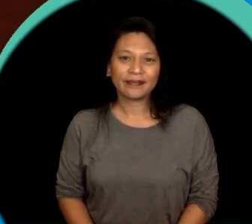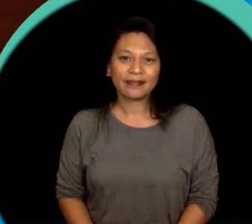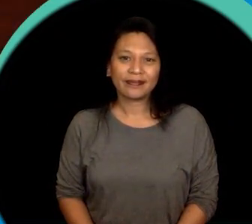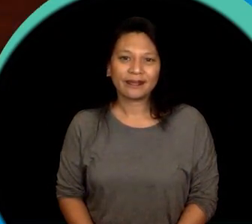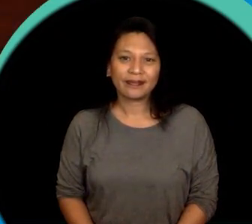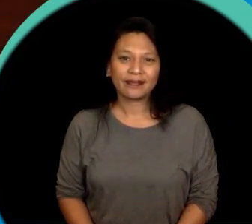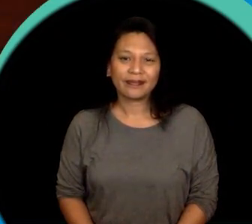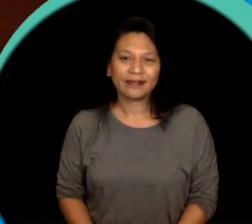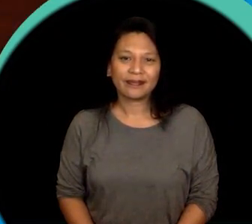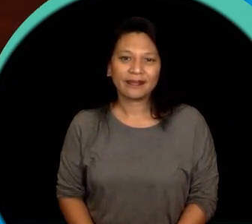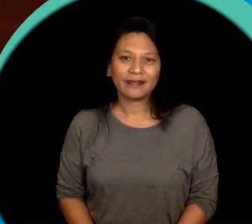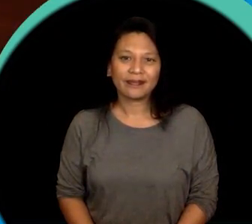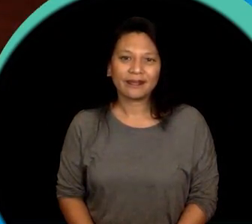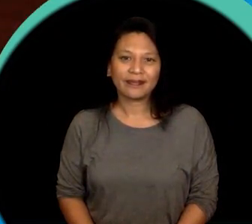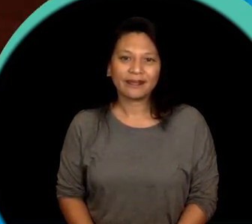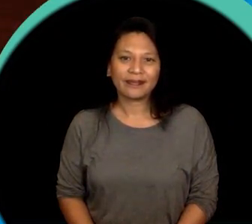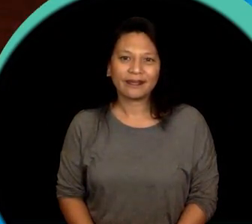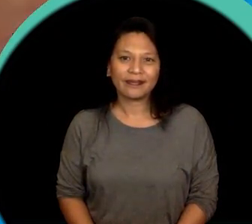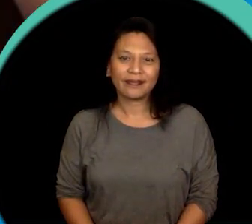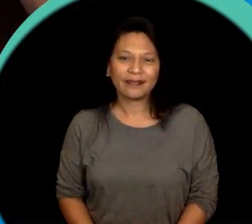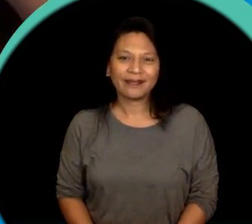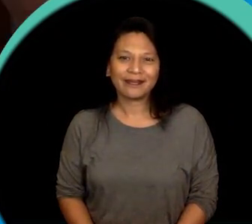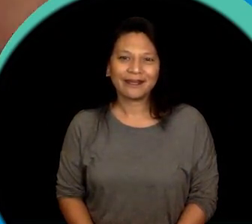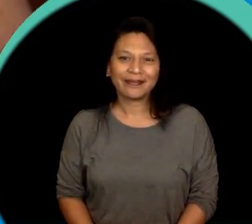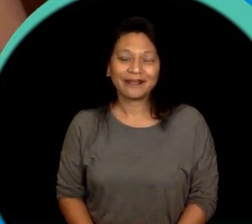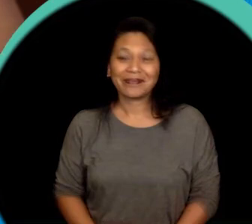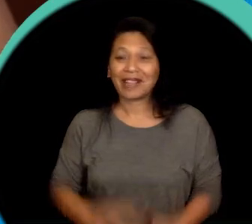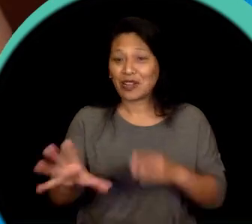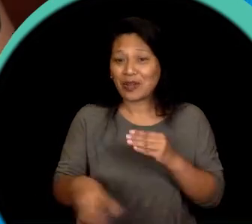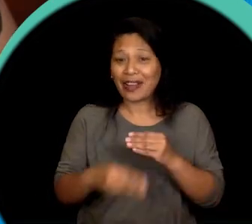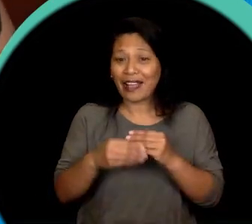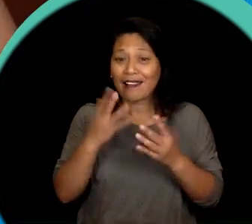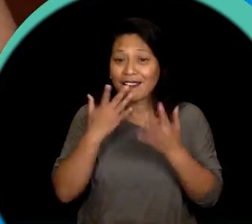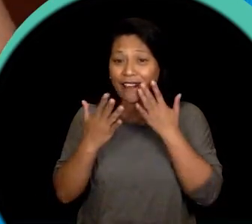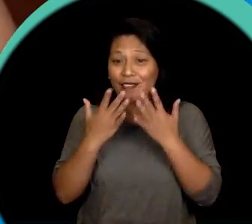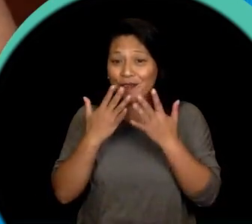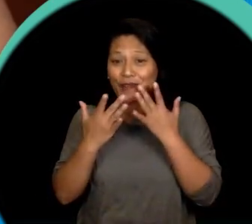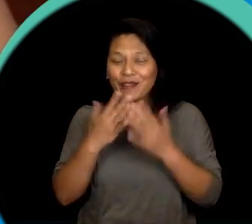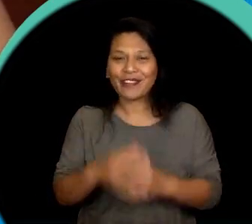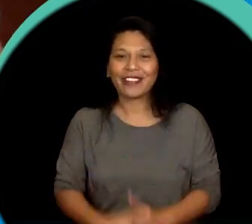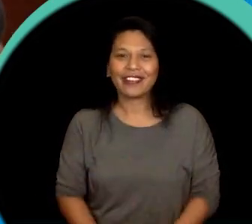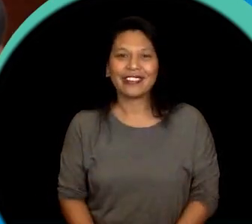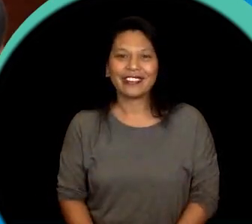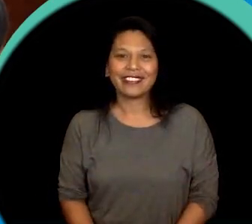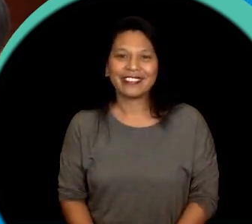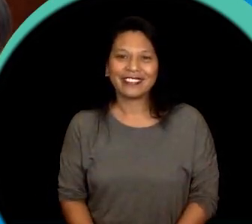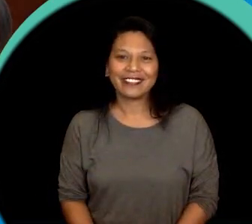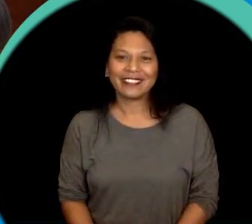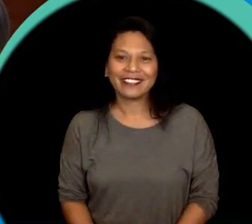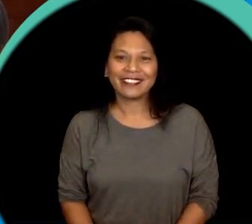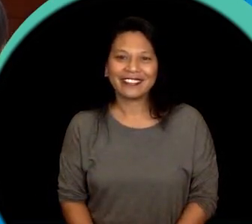And suddenly, yeah, this is good. And you could add colors here.